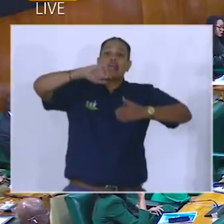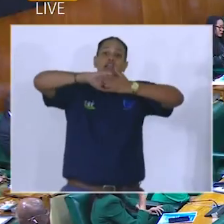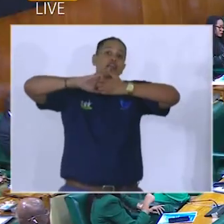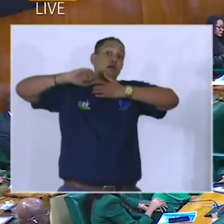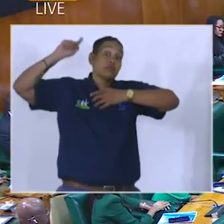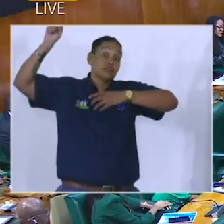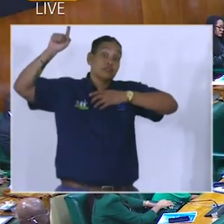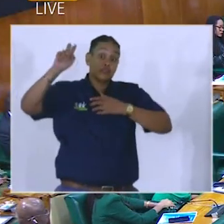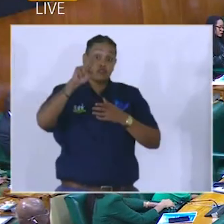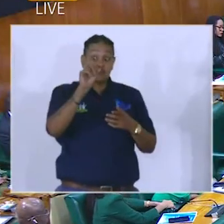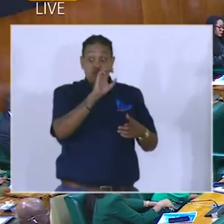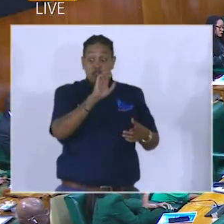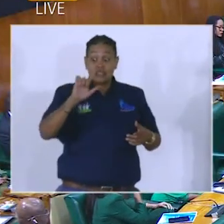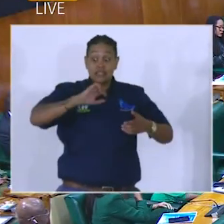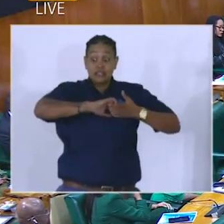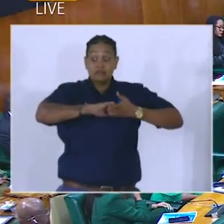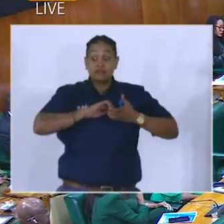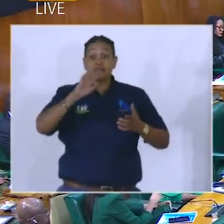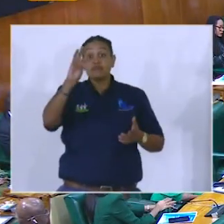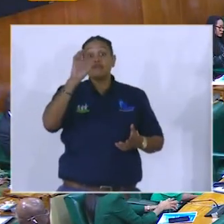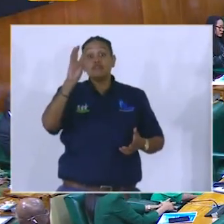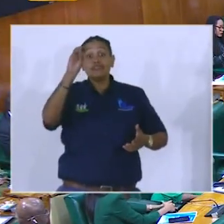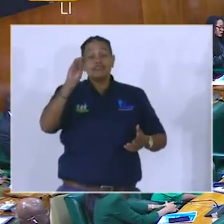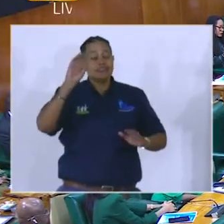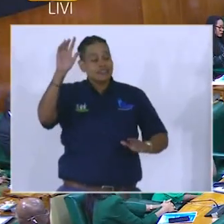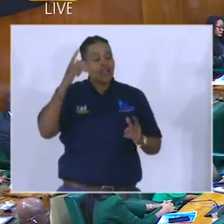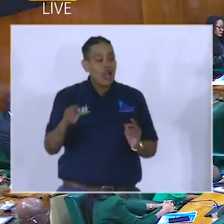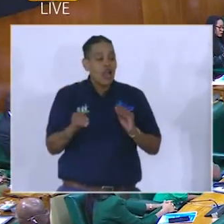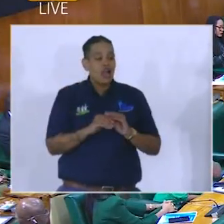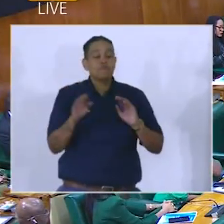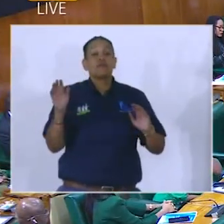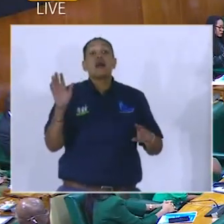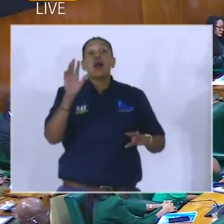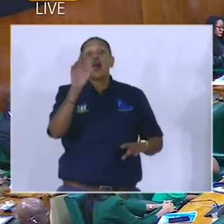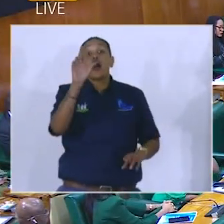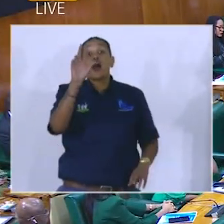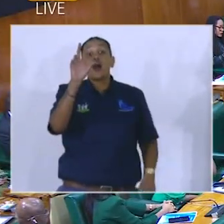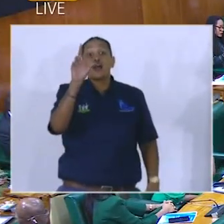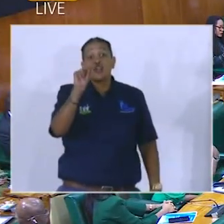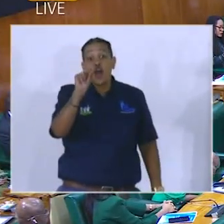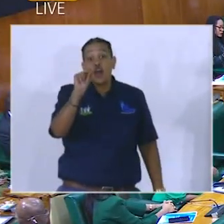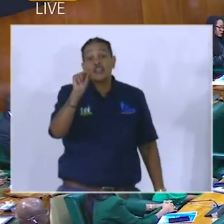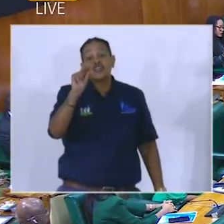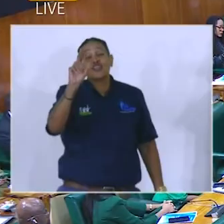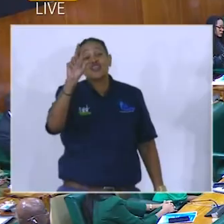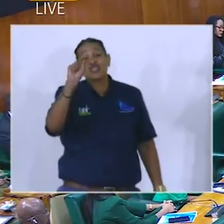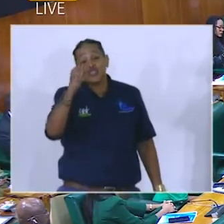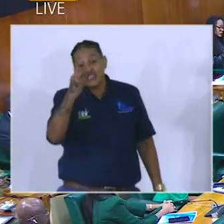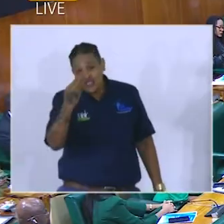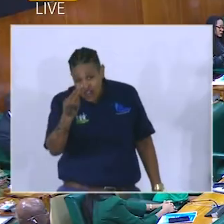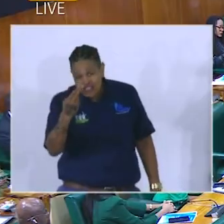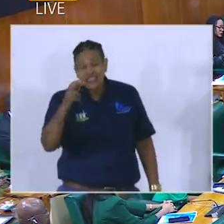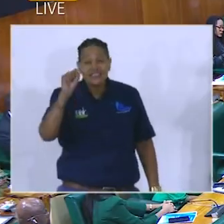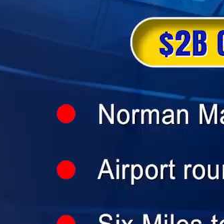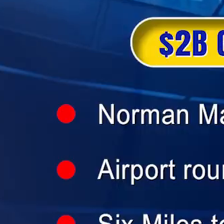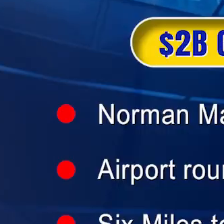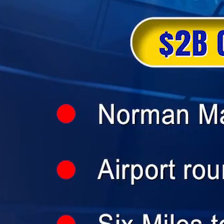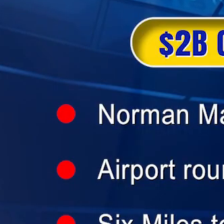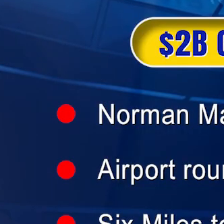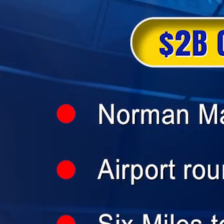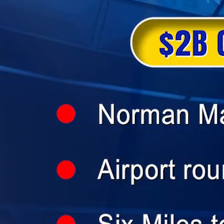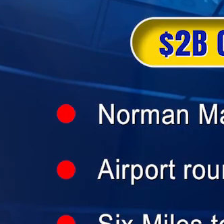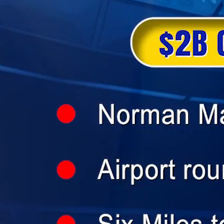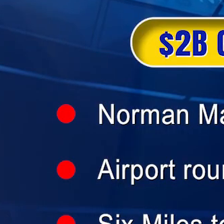gateway. Prime Minister Dr. Andrew Holness, who made the announcement during his budget speech, says the initiative will focus on major thoroughfares.